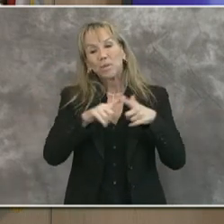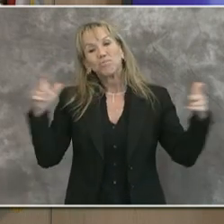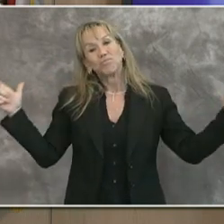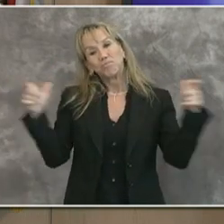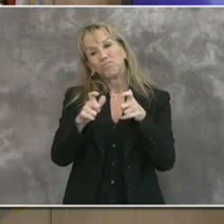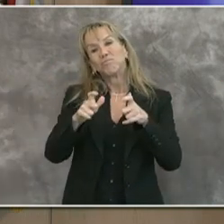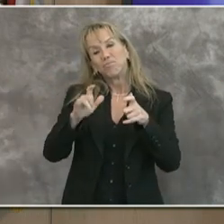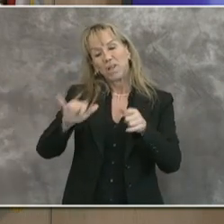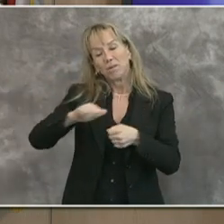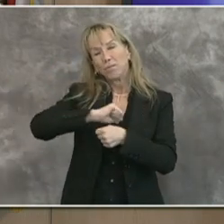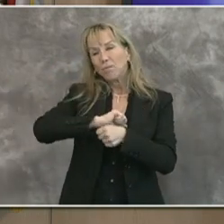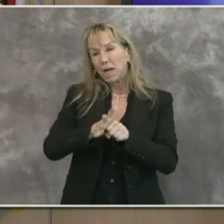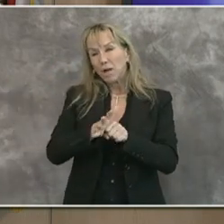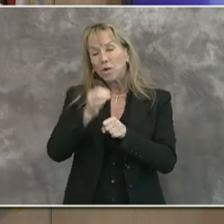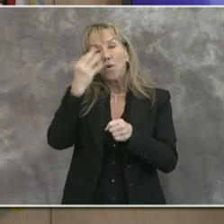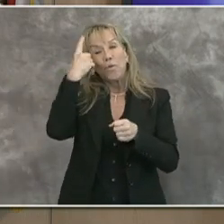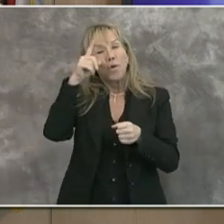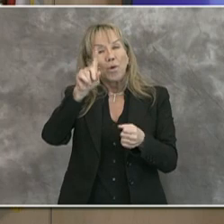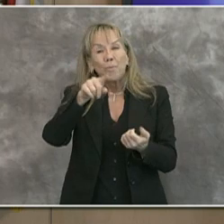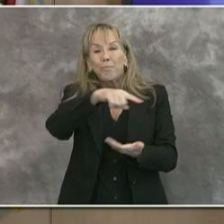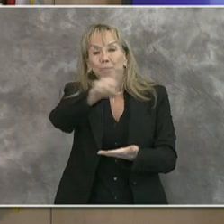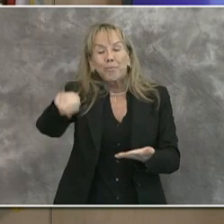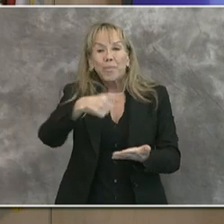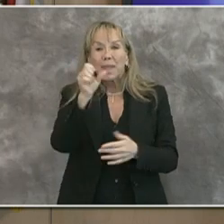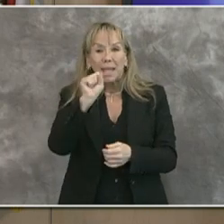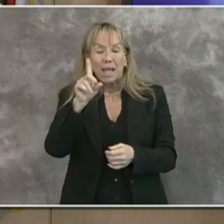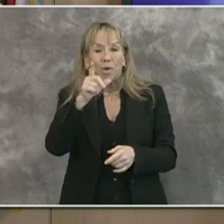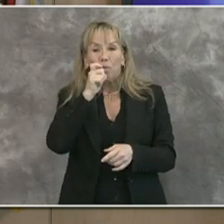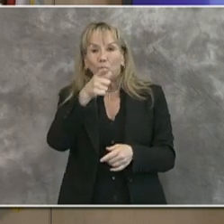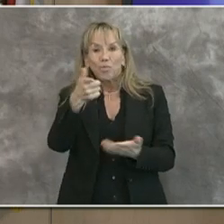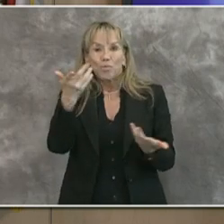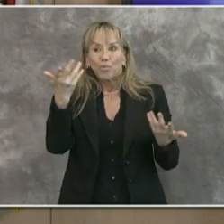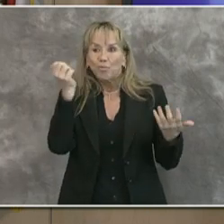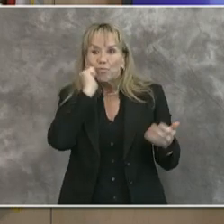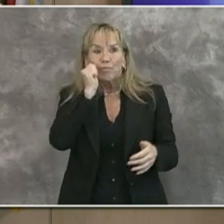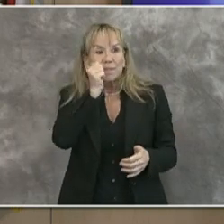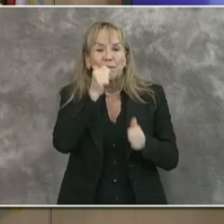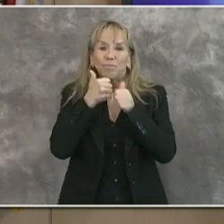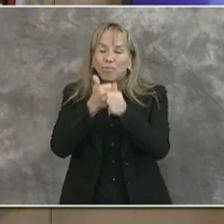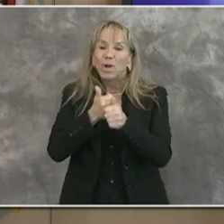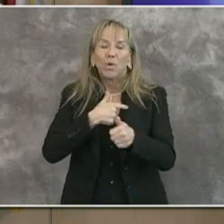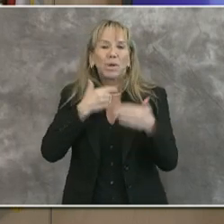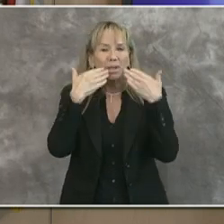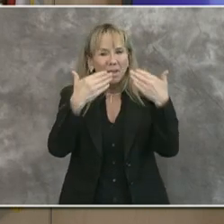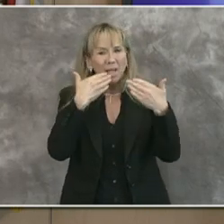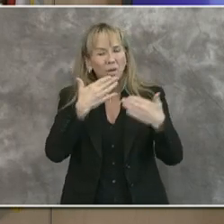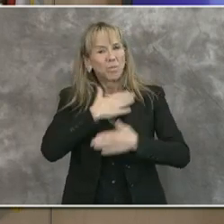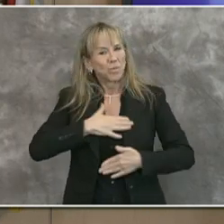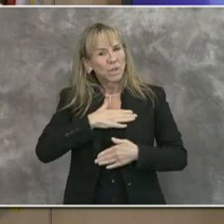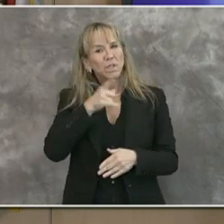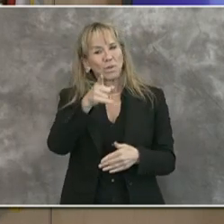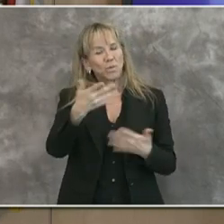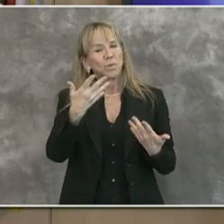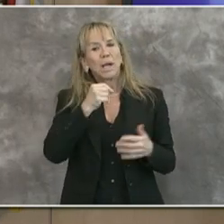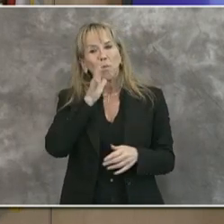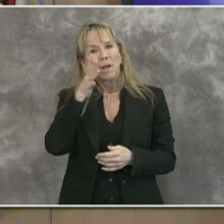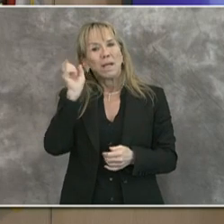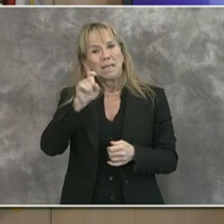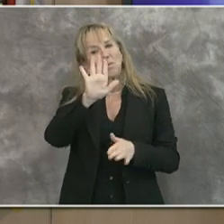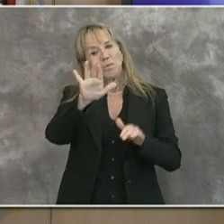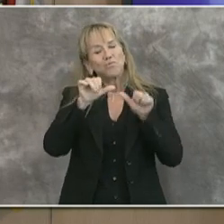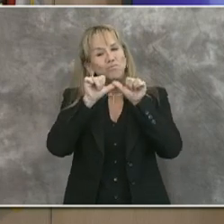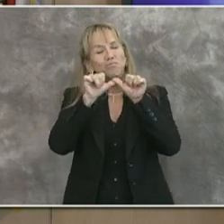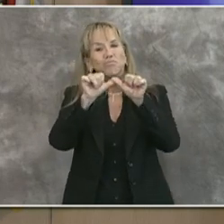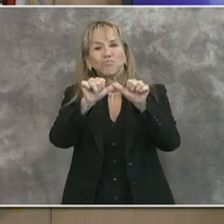the coronavirus. And so for all of the San Diegans that are daily taking action, we thank you and we appreciate you, and we will need your ongoing efforts